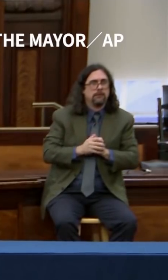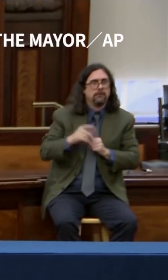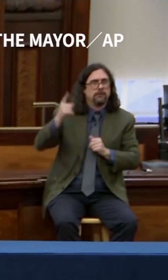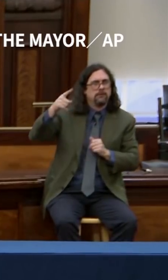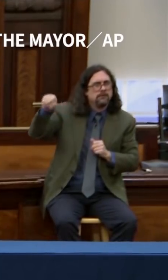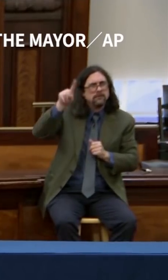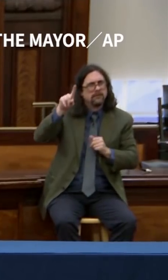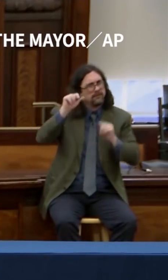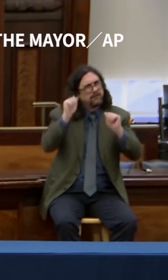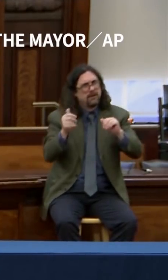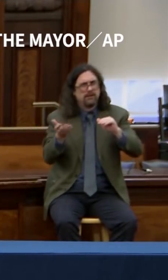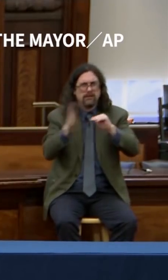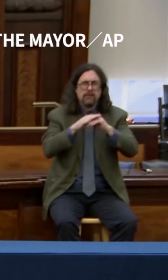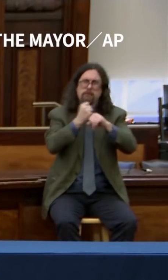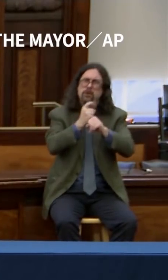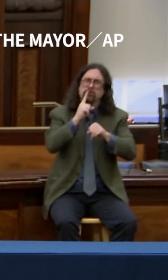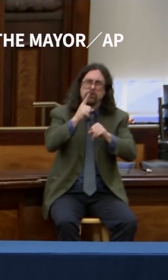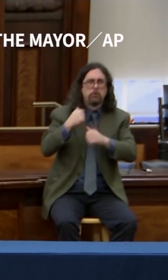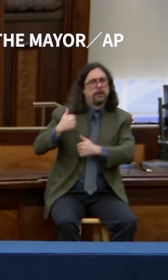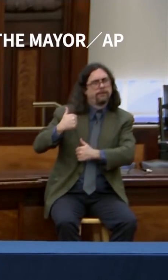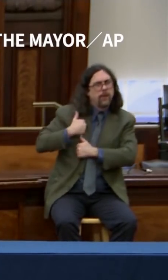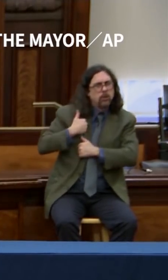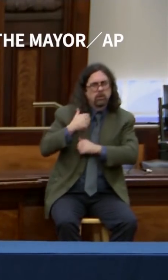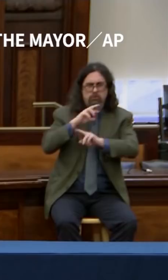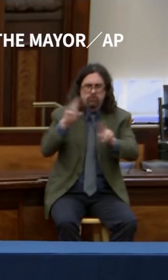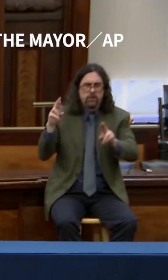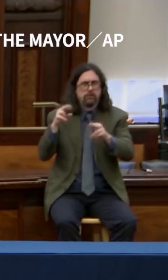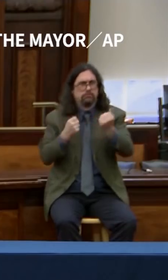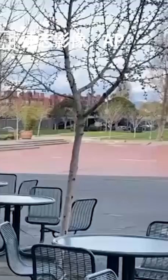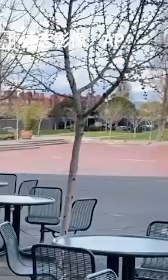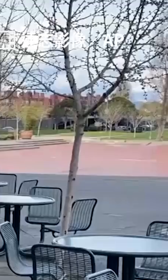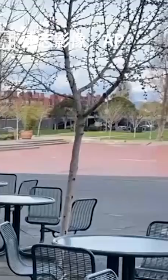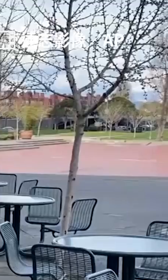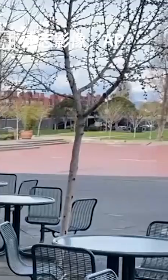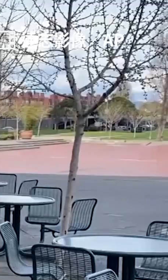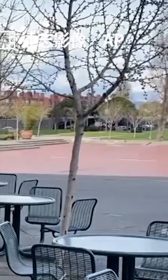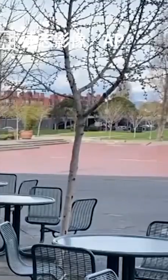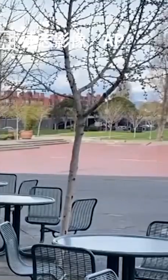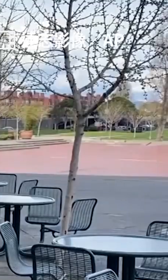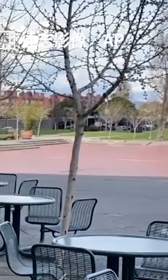fullest extent to help New York City and other areas that have been hard hit by the coronavirus.